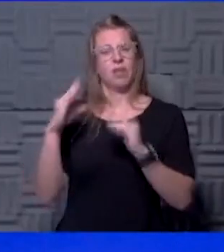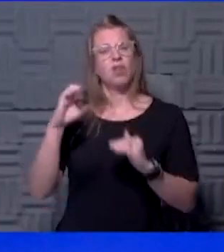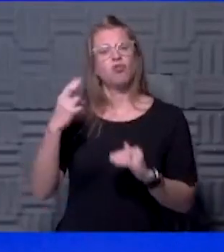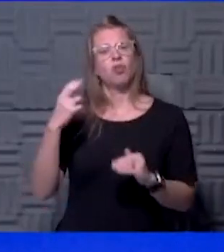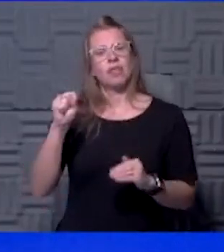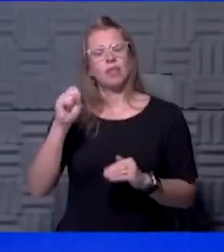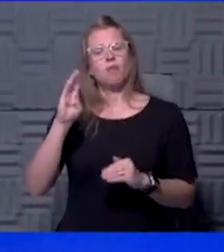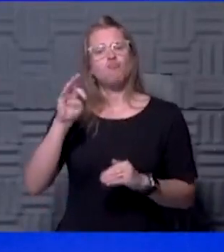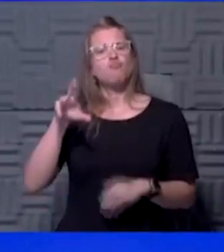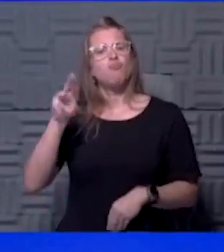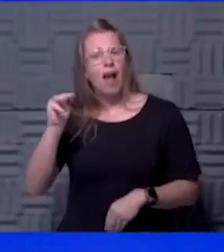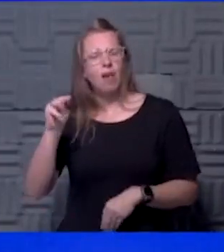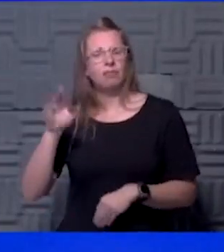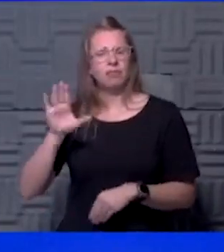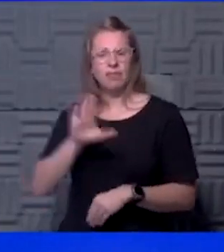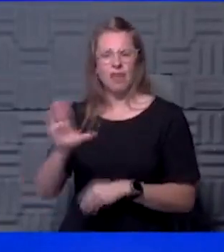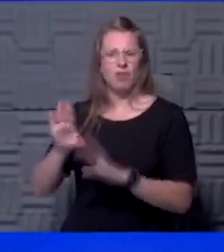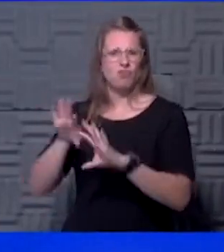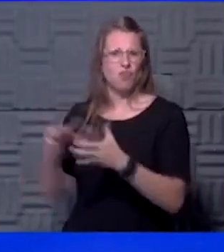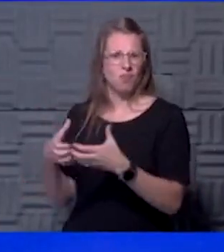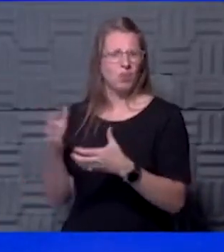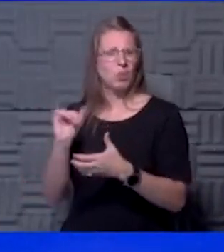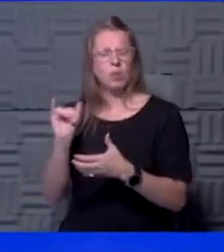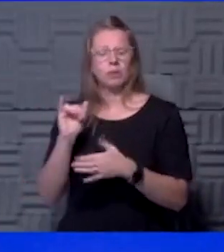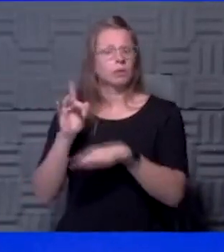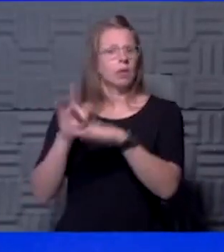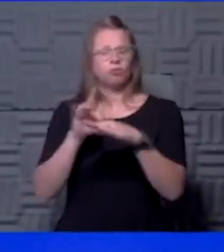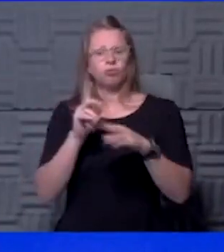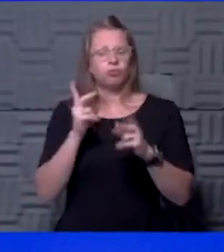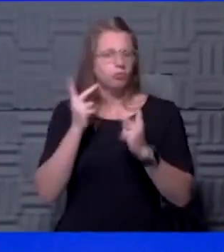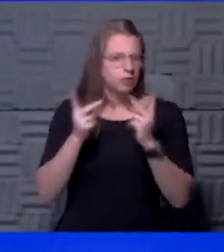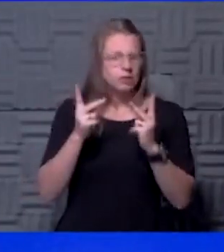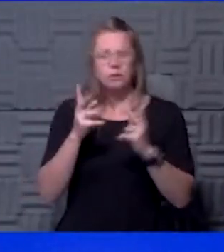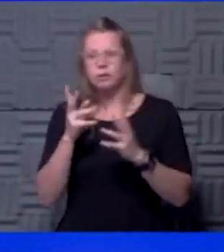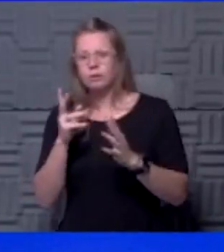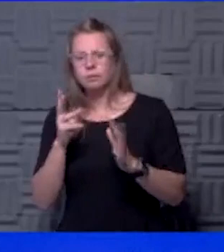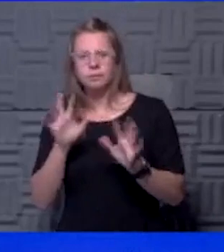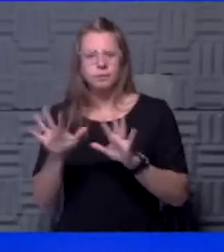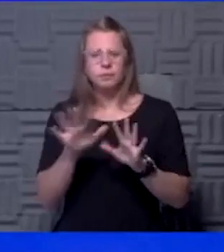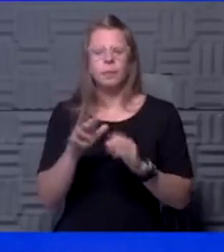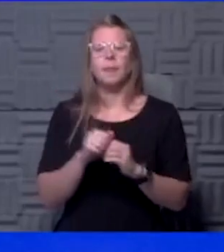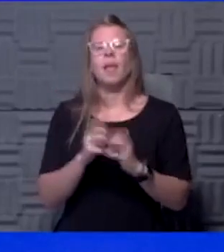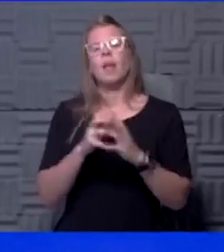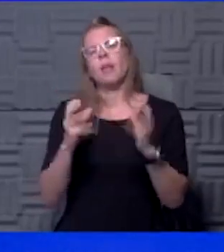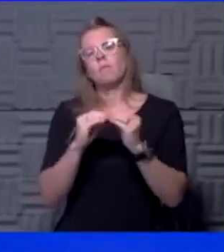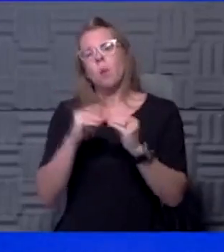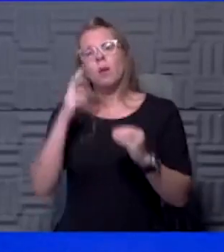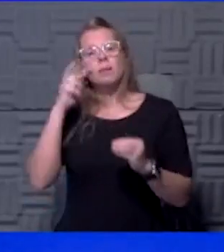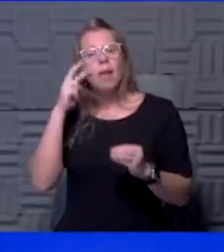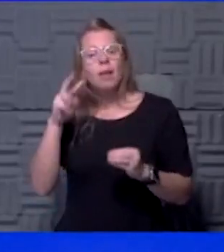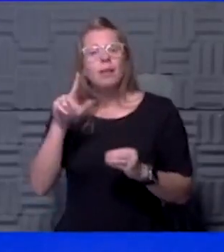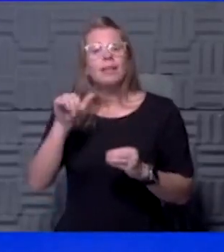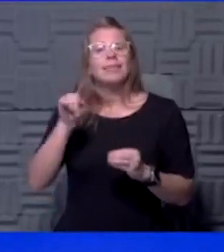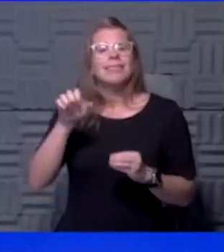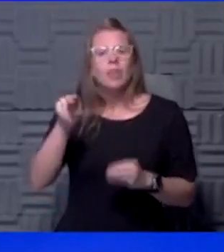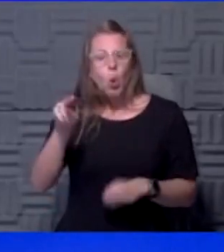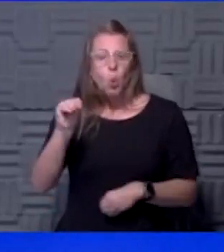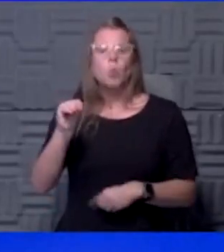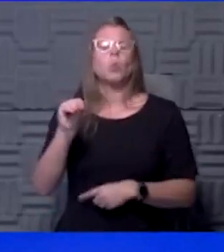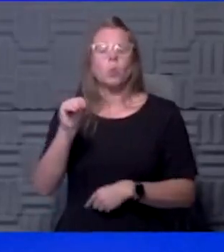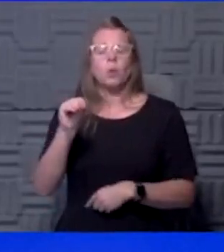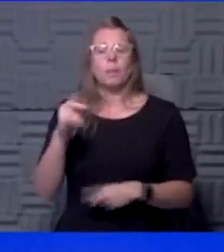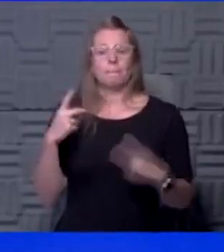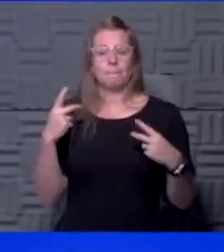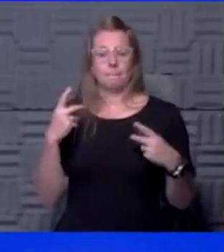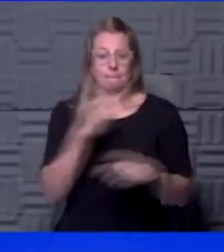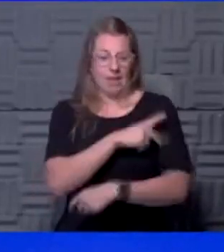and all that group. It is different. So certainly a lot more Hispanic, Latino patients, but also